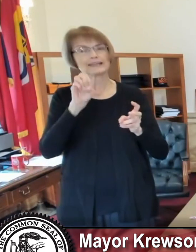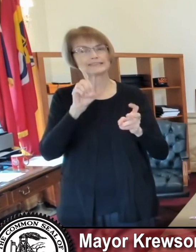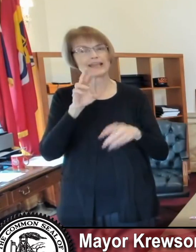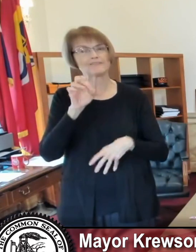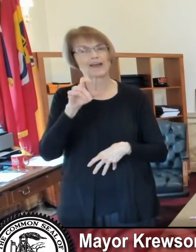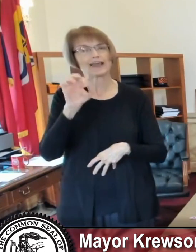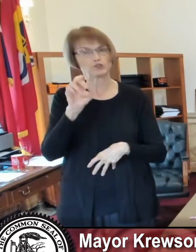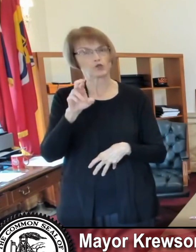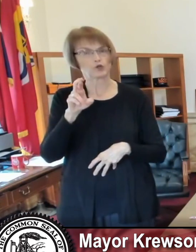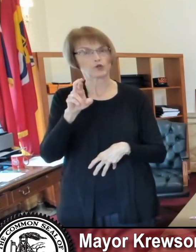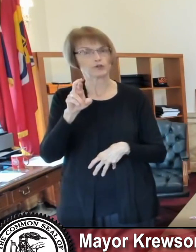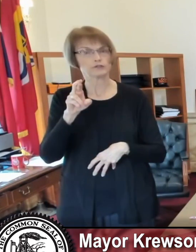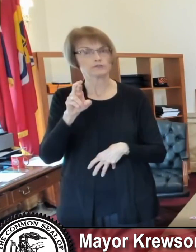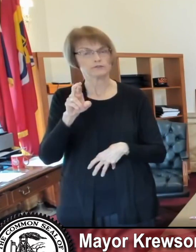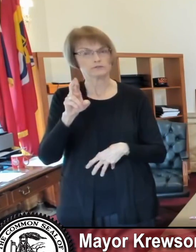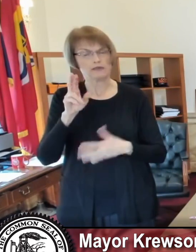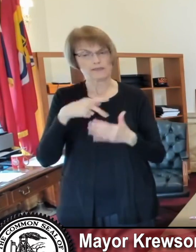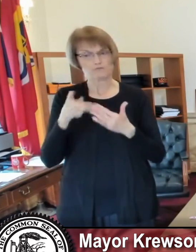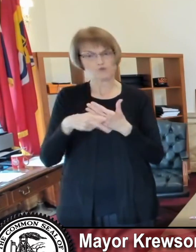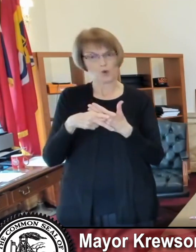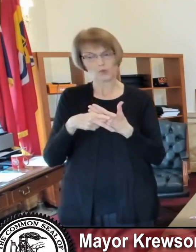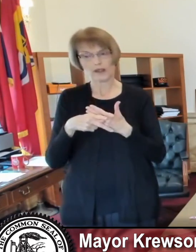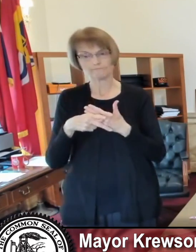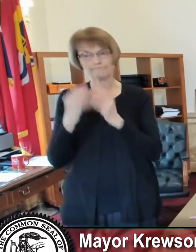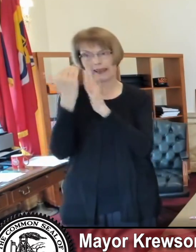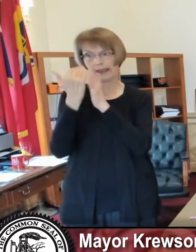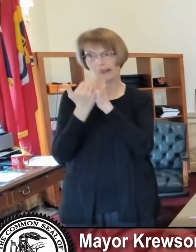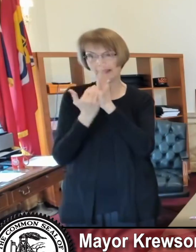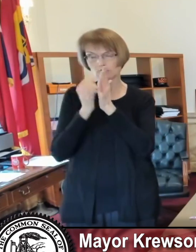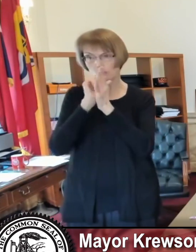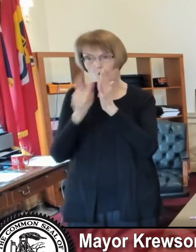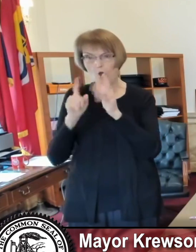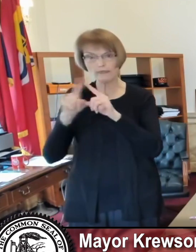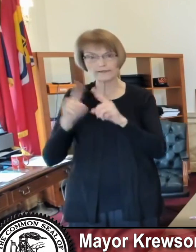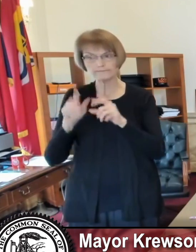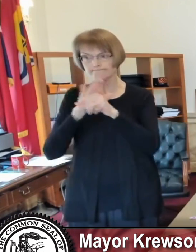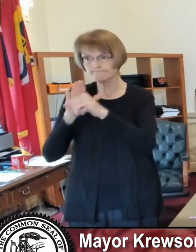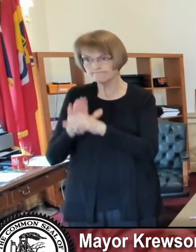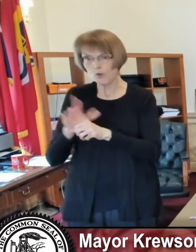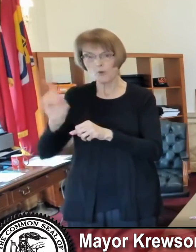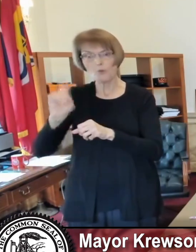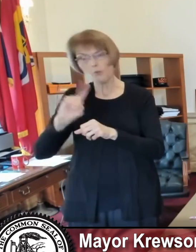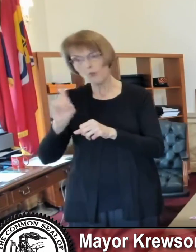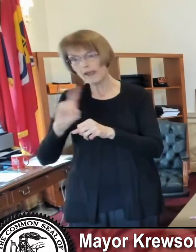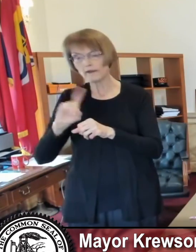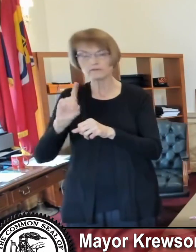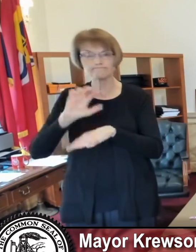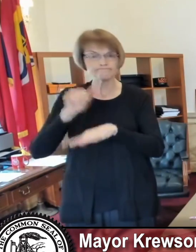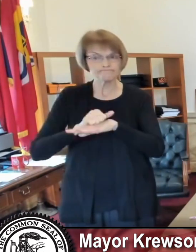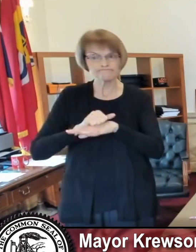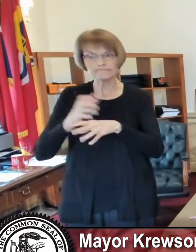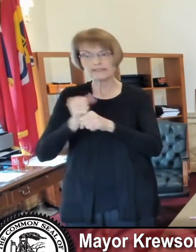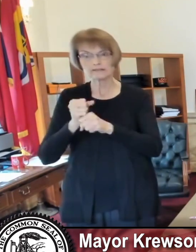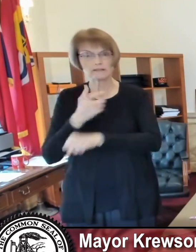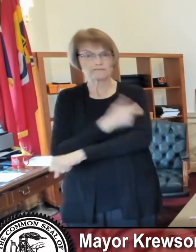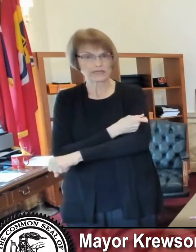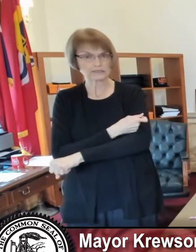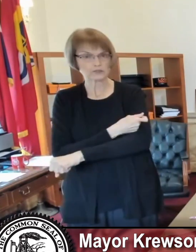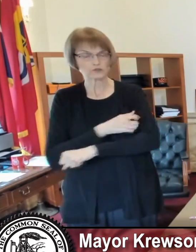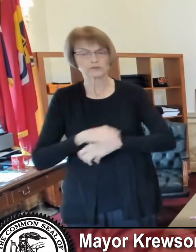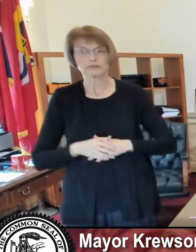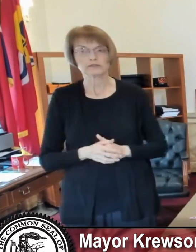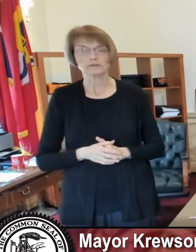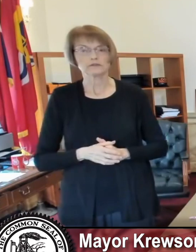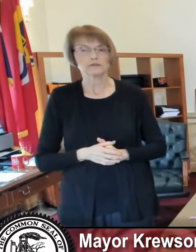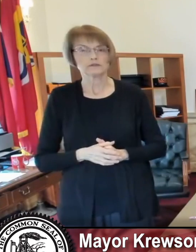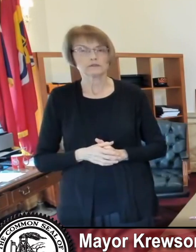it's just a list of all the places where you might be able to get the vaccination. So